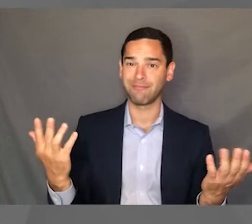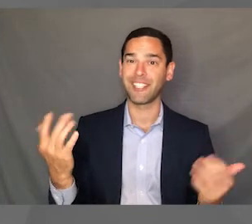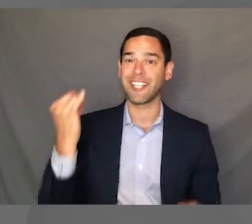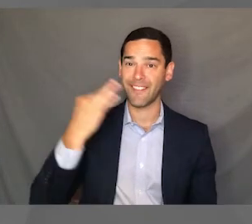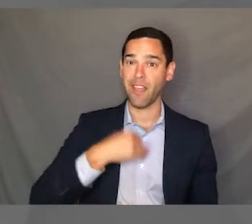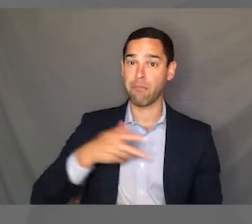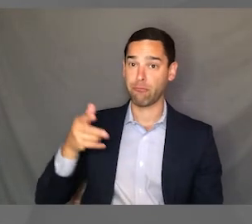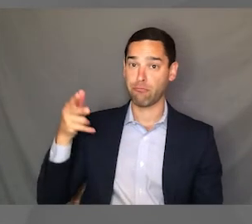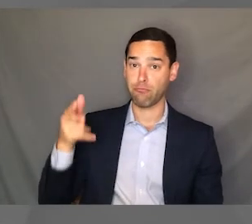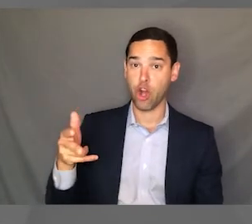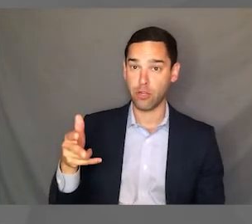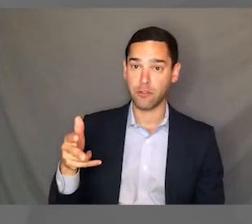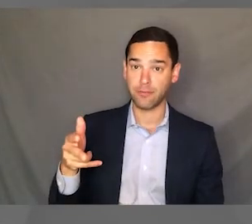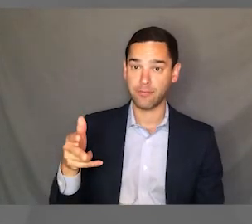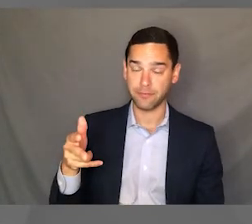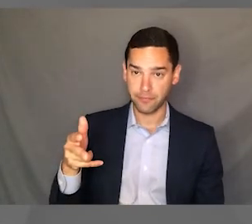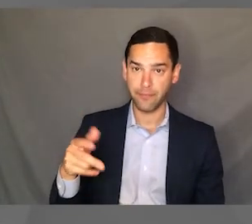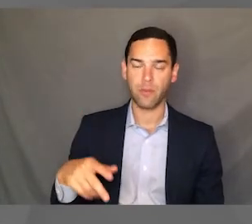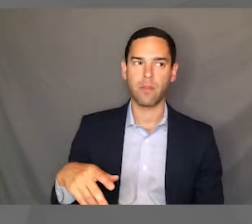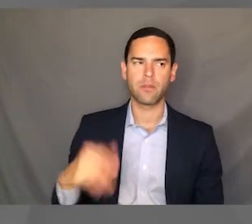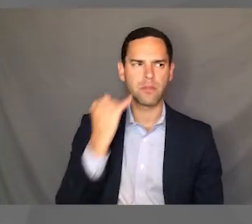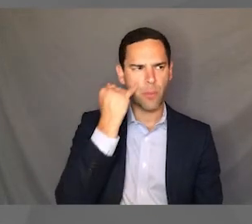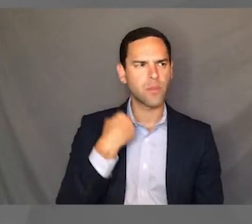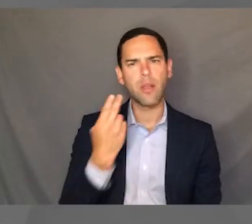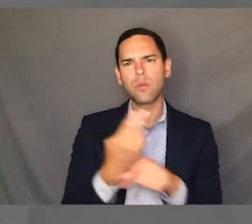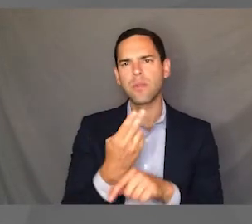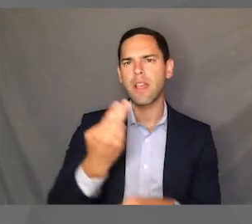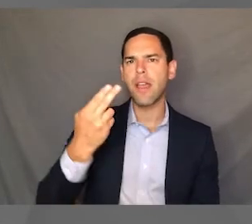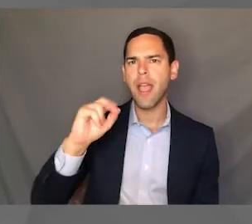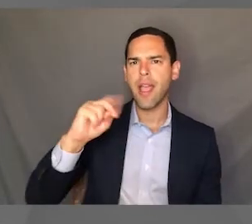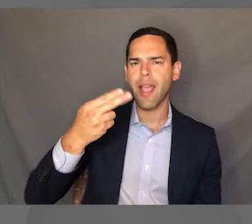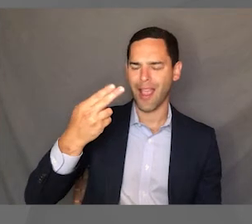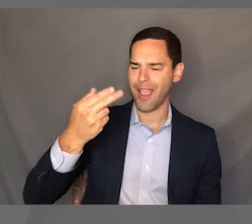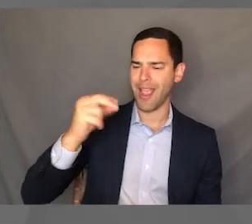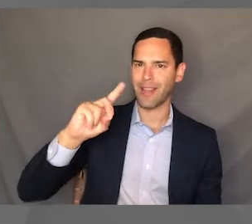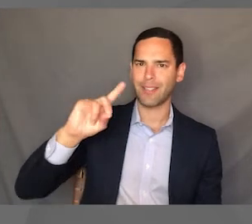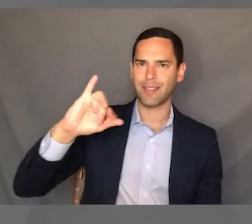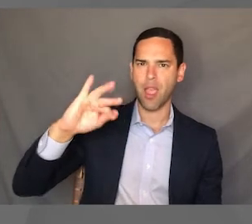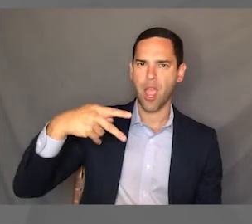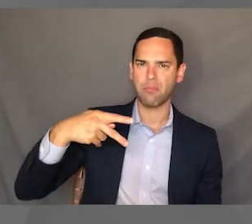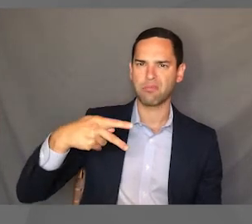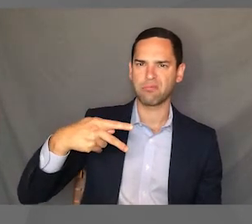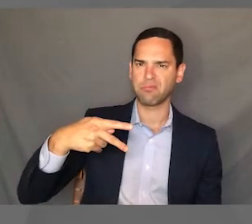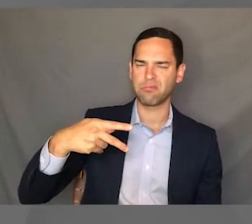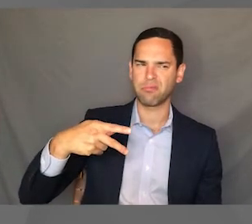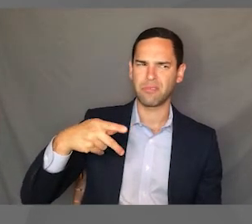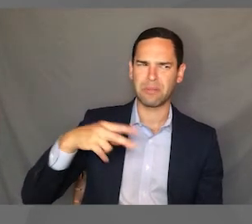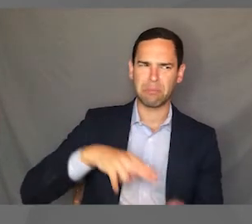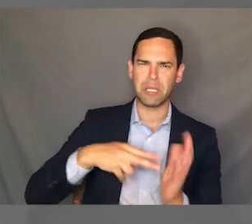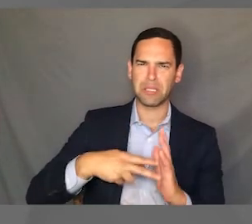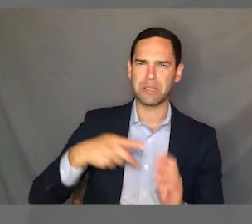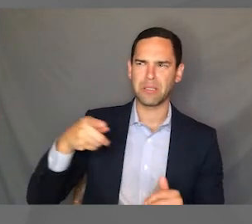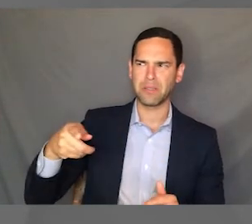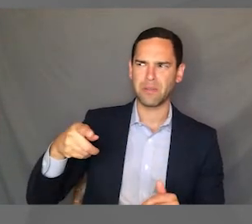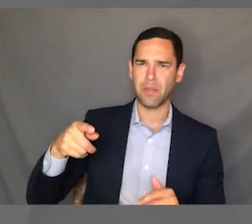parking space, if we use the term handicap, which again, we don't use it anymore, but handicap means that there's some type of